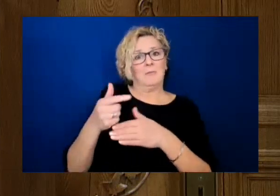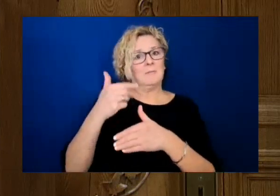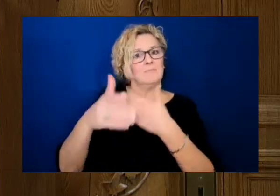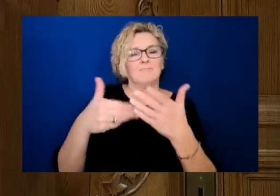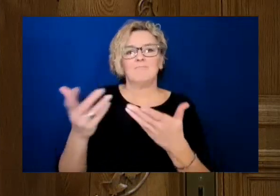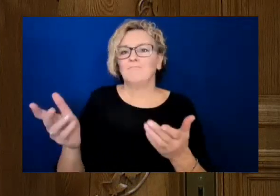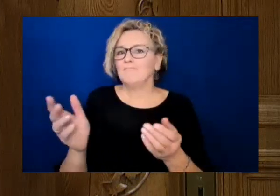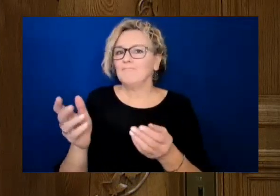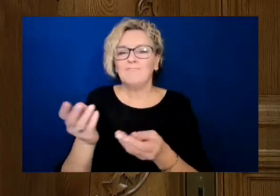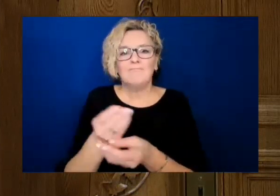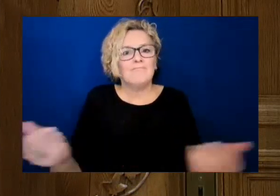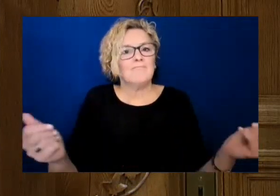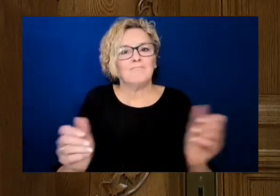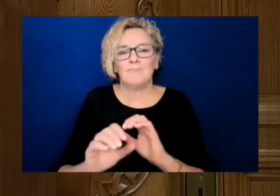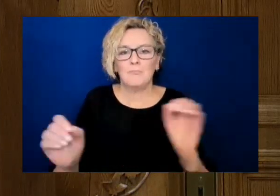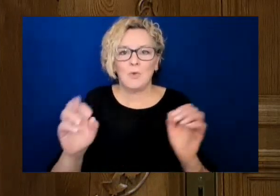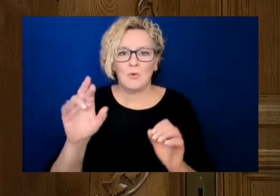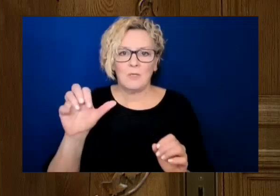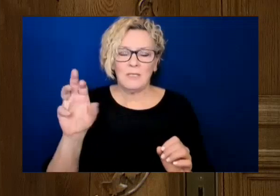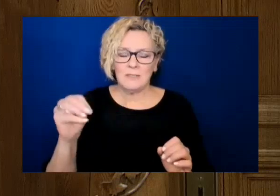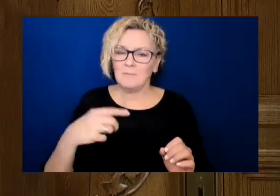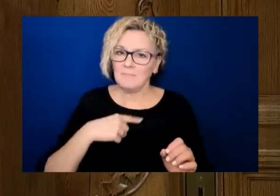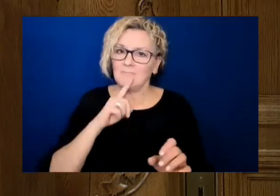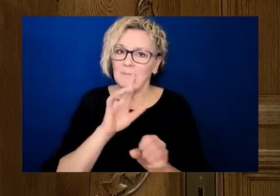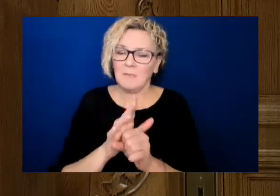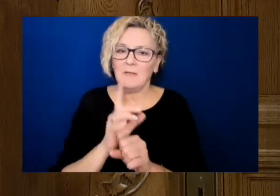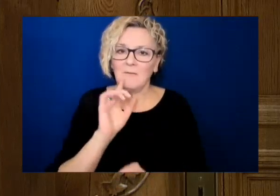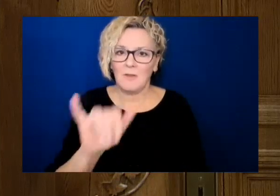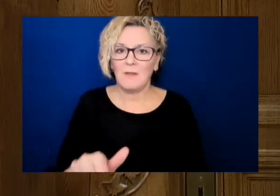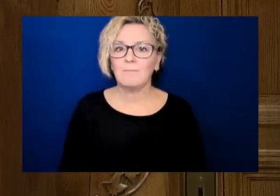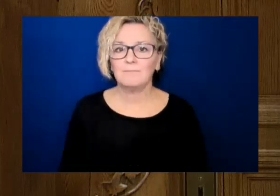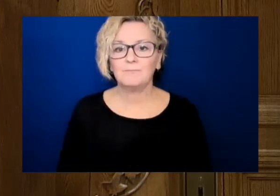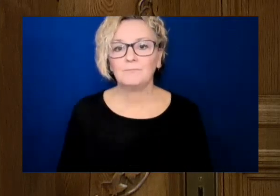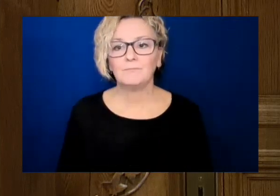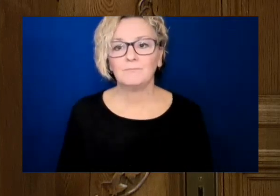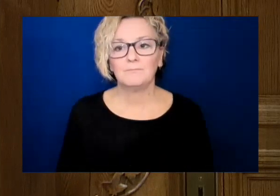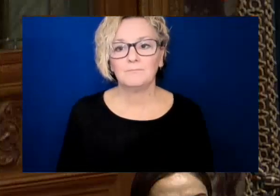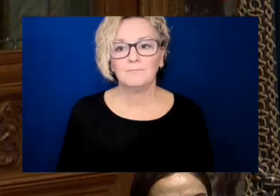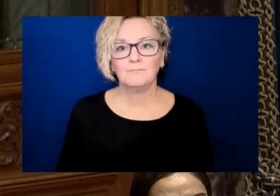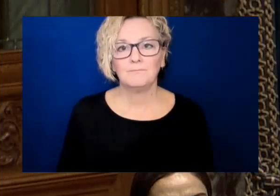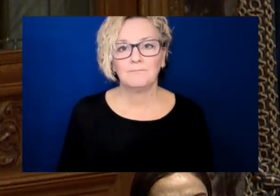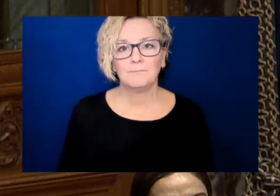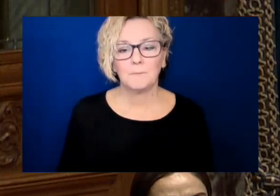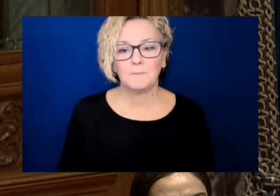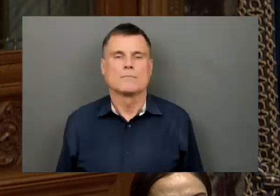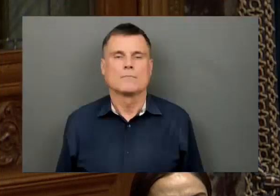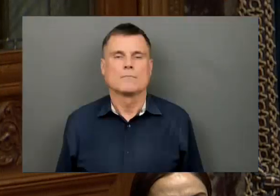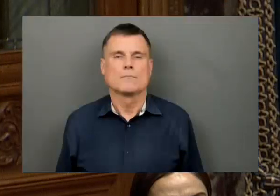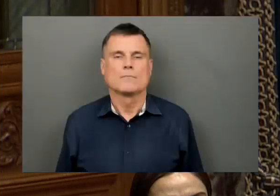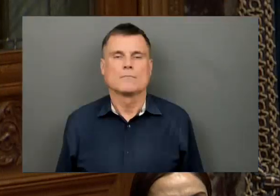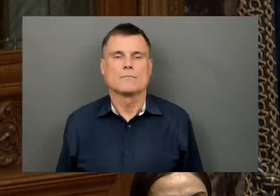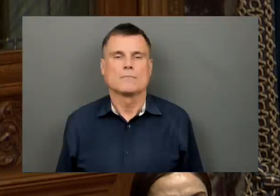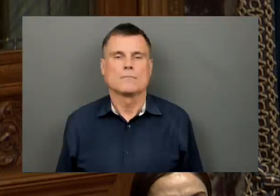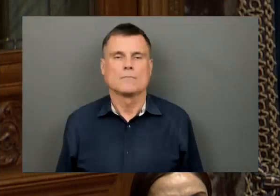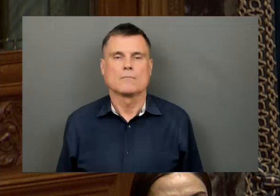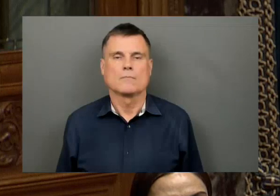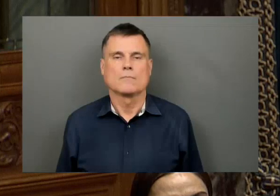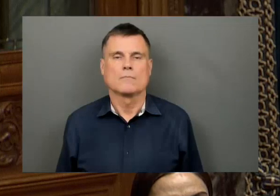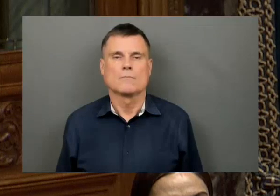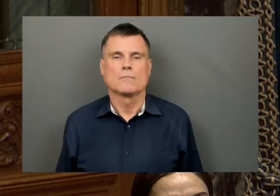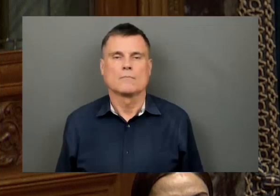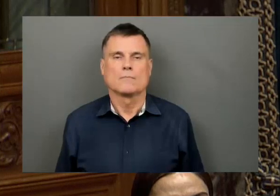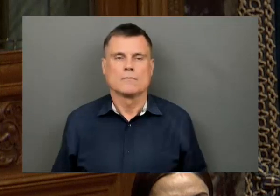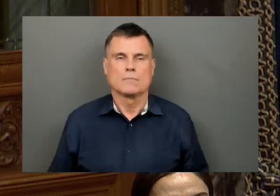House Leader of the Third Party. Mr. Speaker, there's very serious questions about leadership being asked here today, and I think